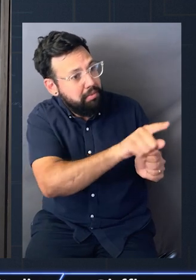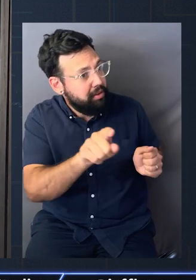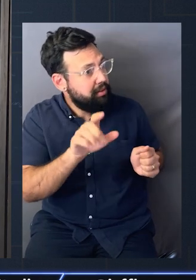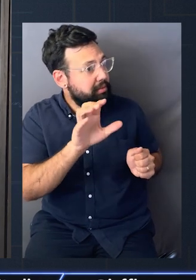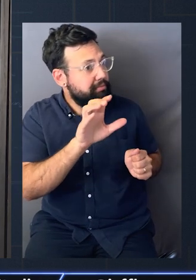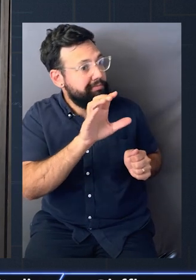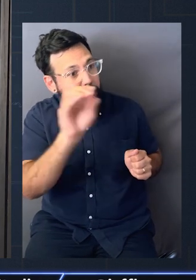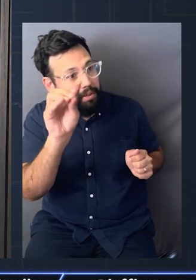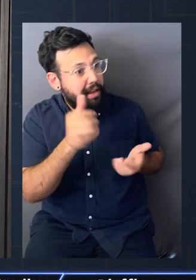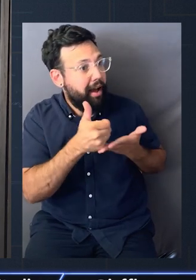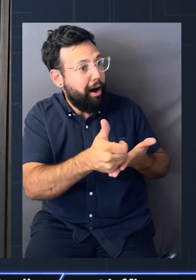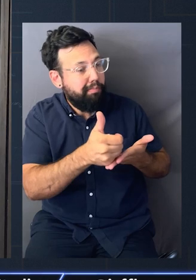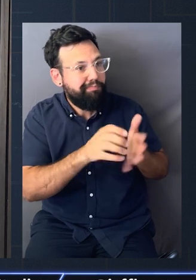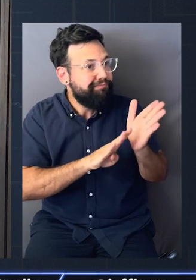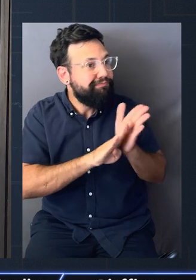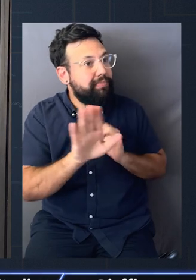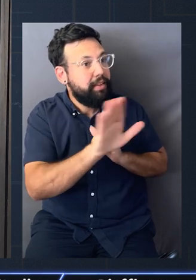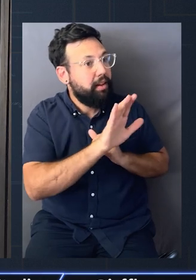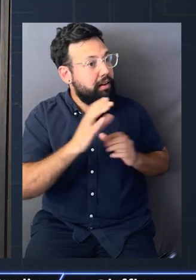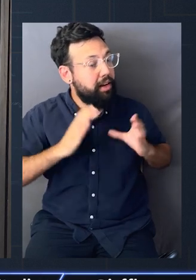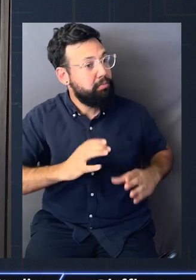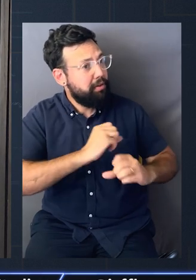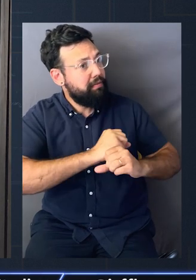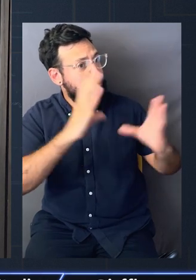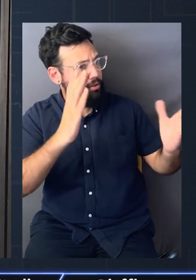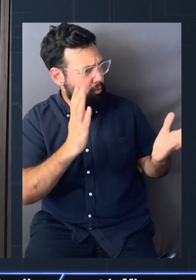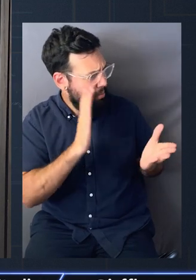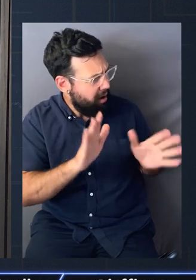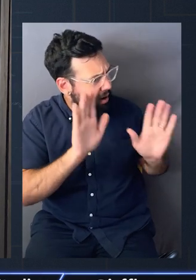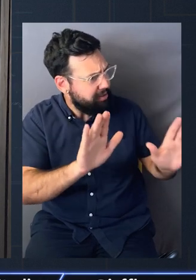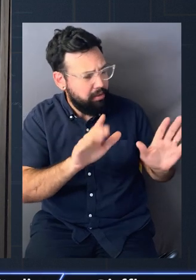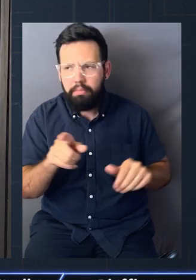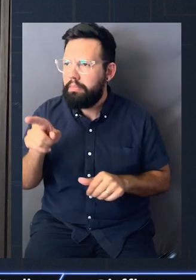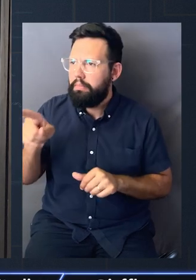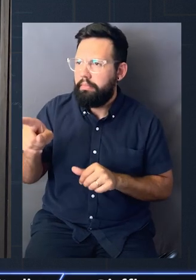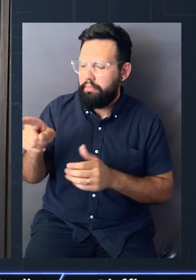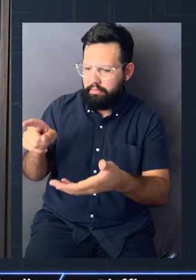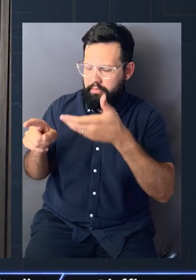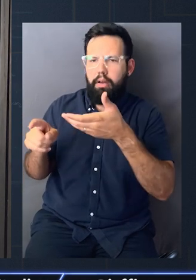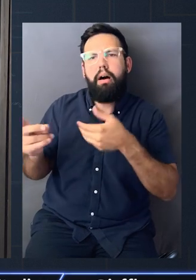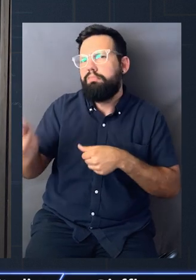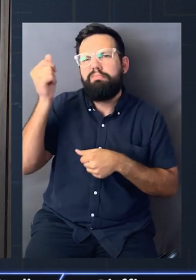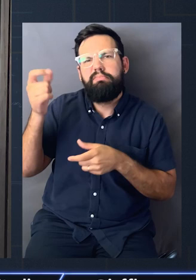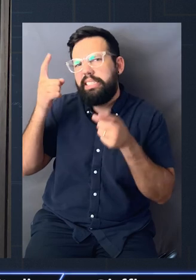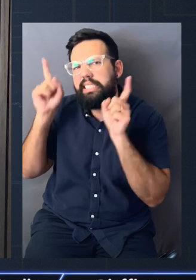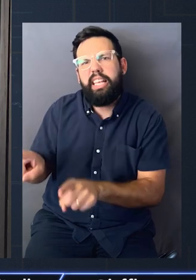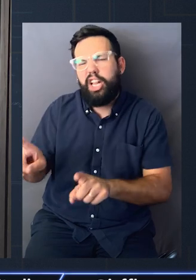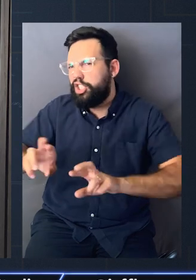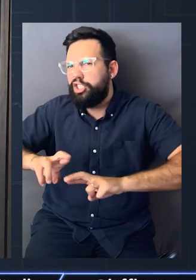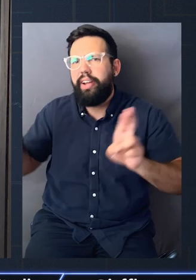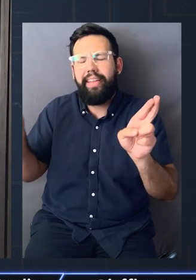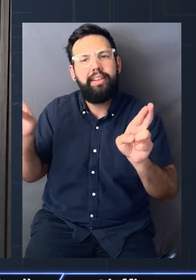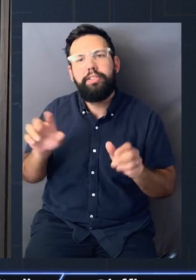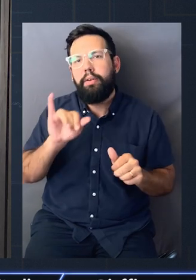out from time to time, give them a better customer vision, that'd be pretty awesome. Thought about that for like 3 microseconds. Deal, let's